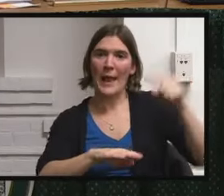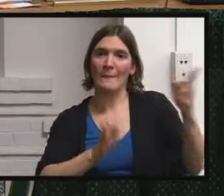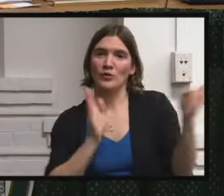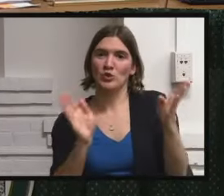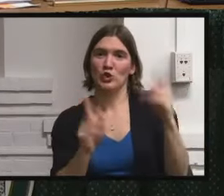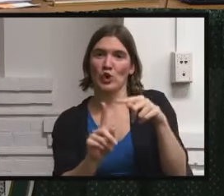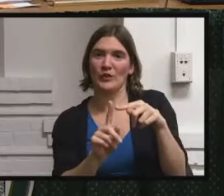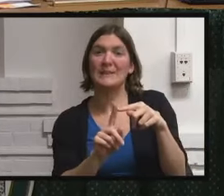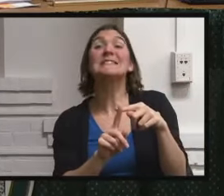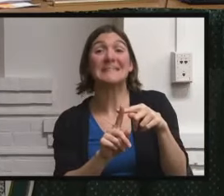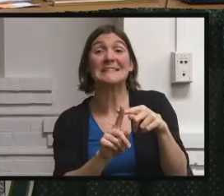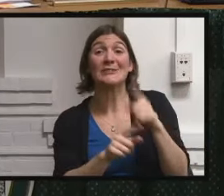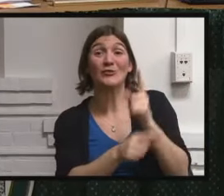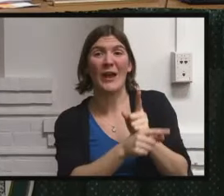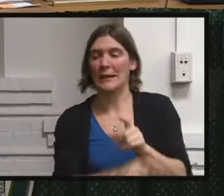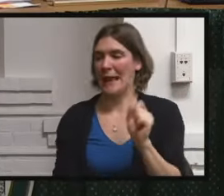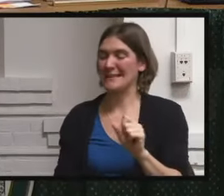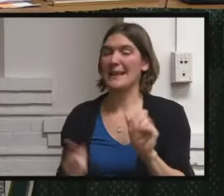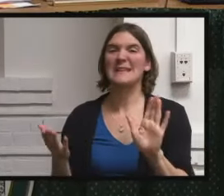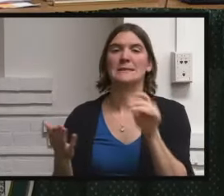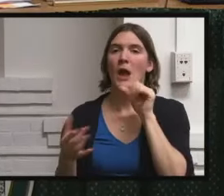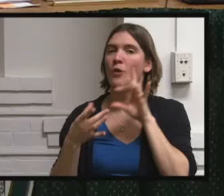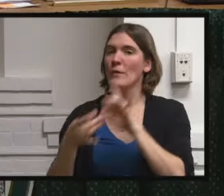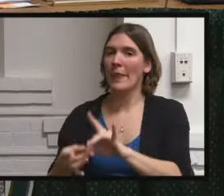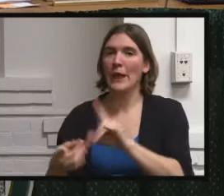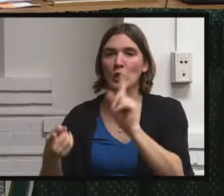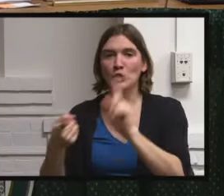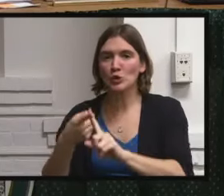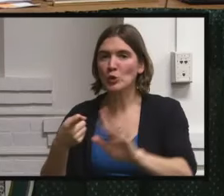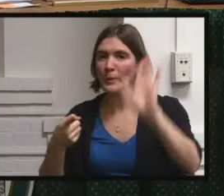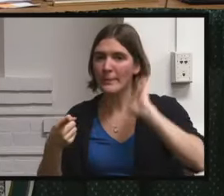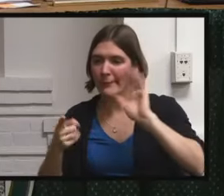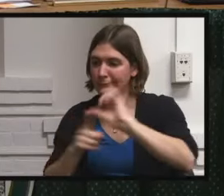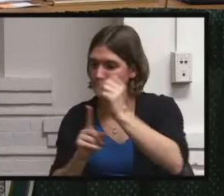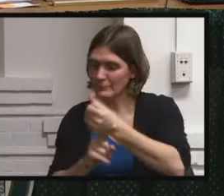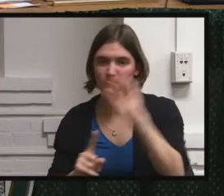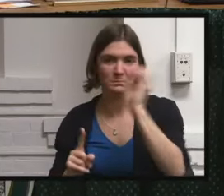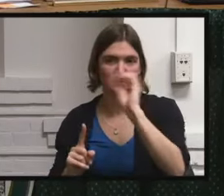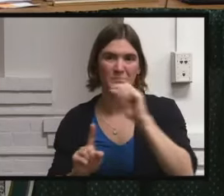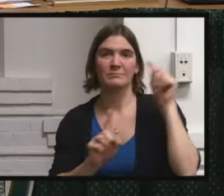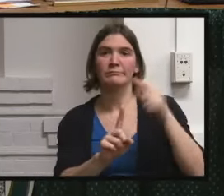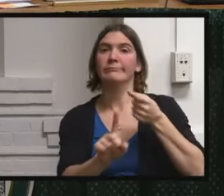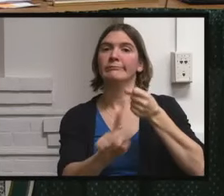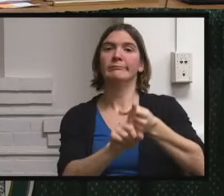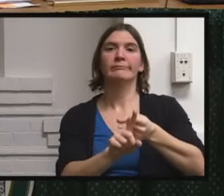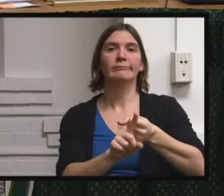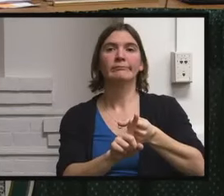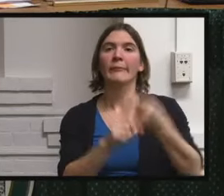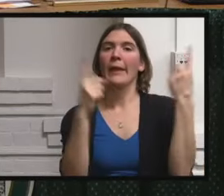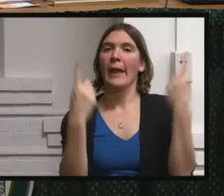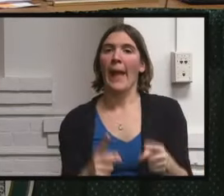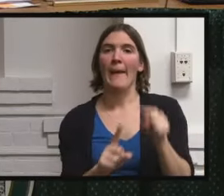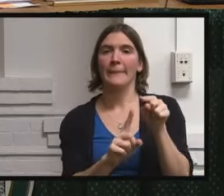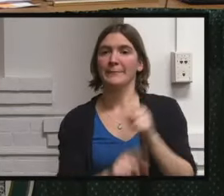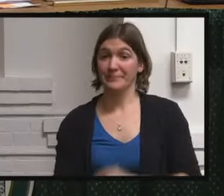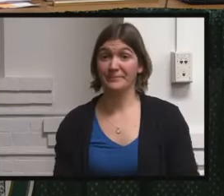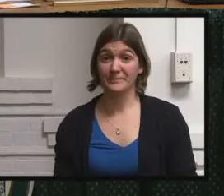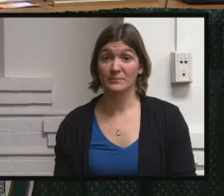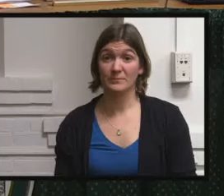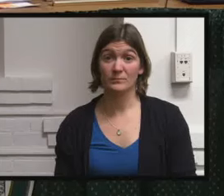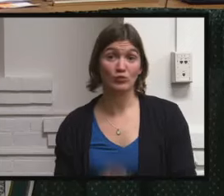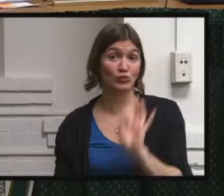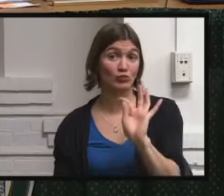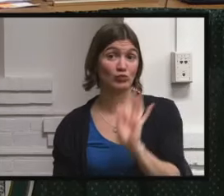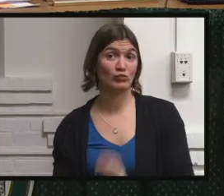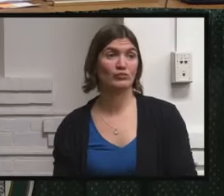any overall issues with the skating rink. Completely unrelated to any broader issues related to these two compressors. Those are the things I wanted